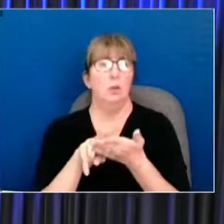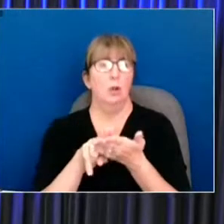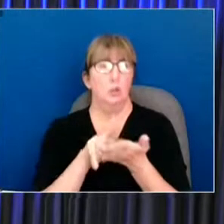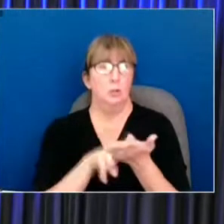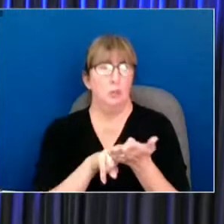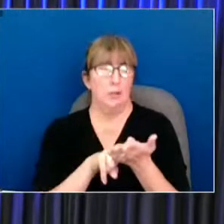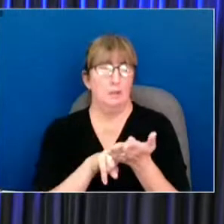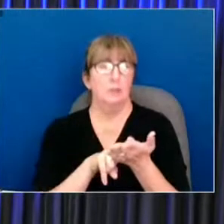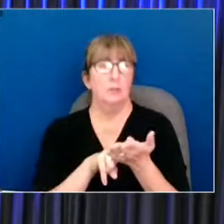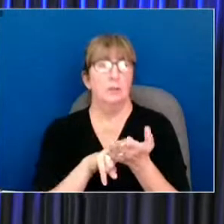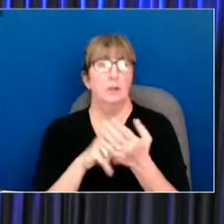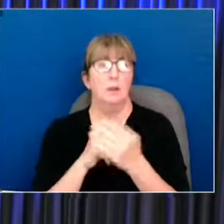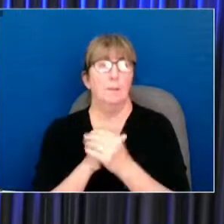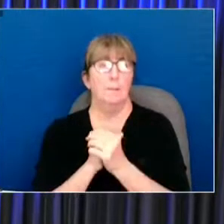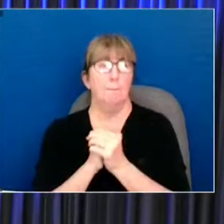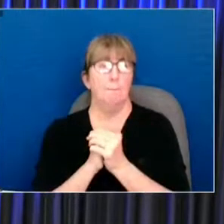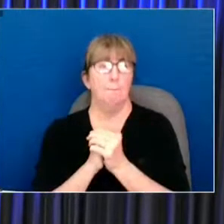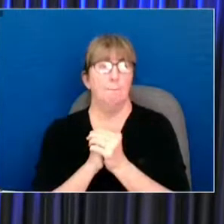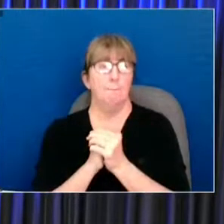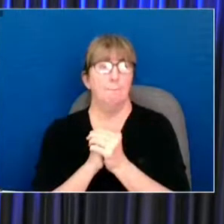paperwork. But